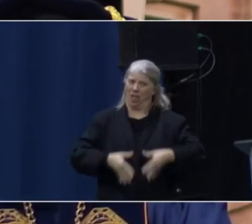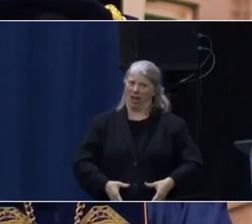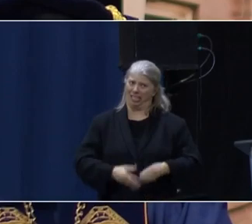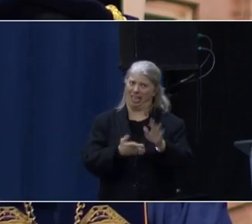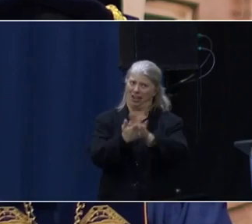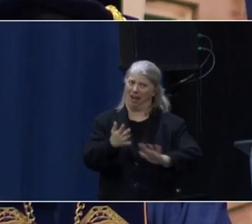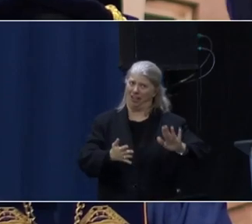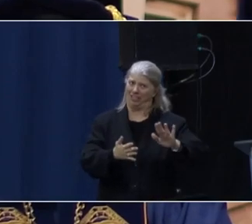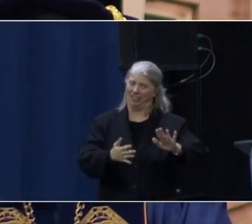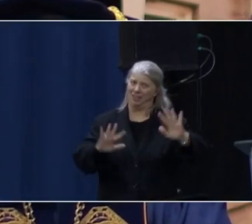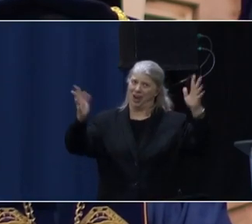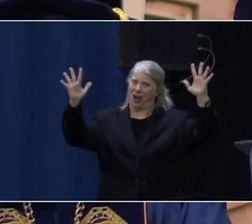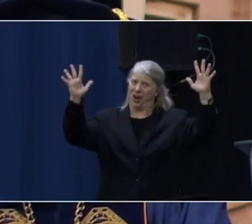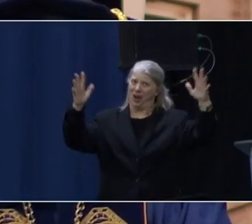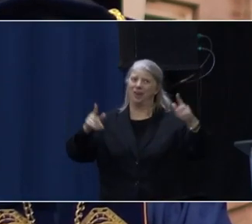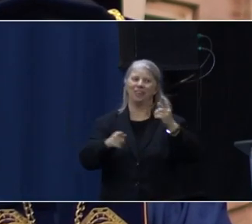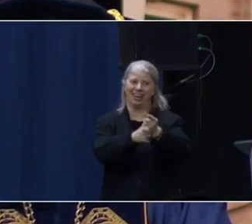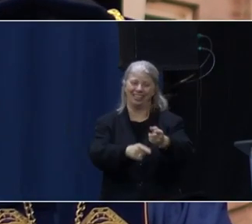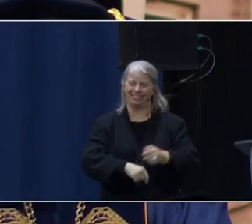in college.